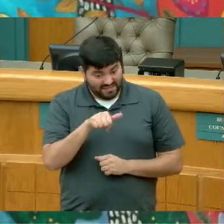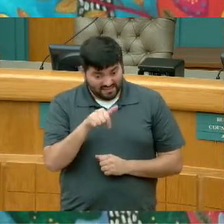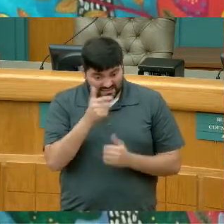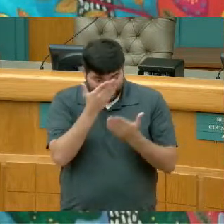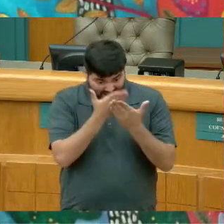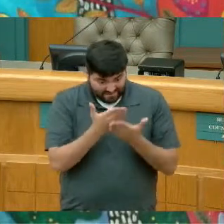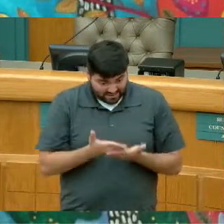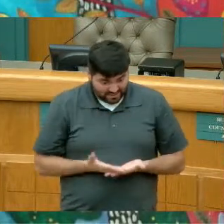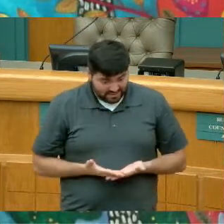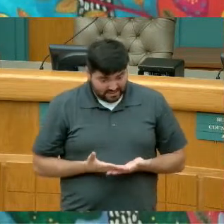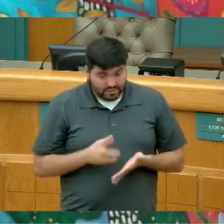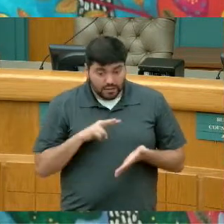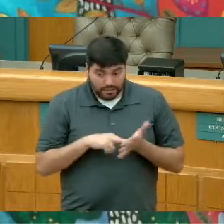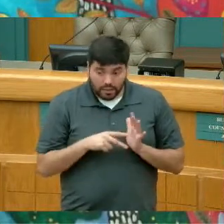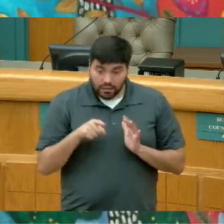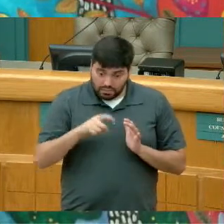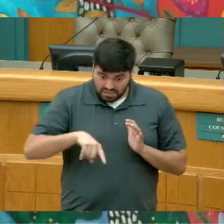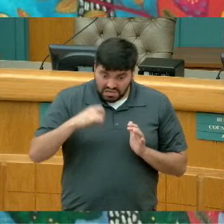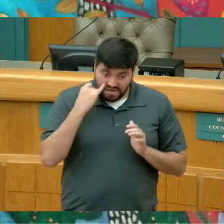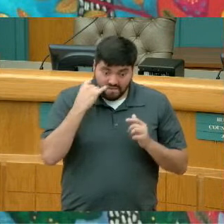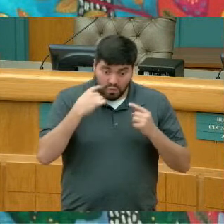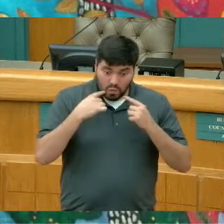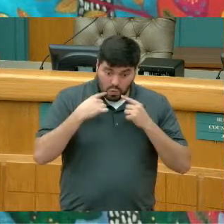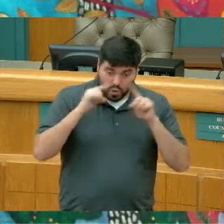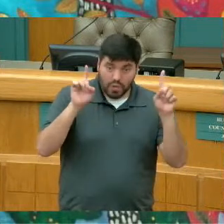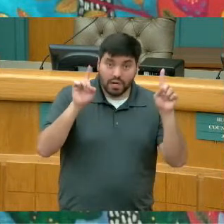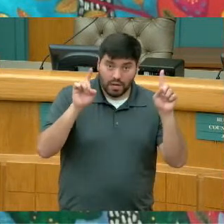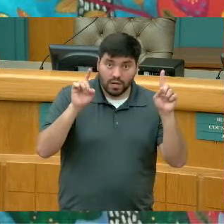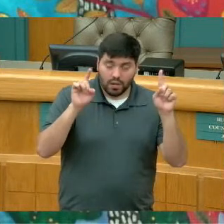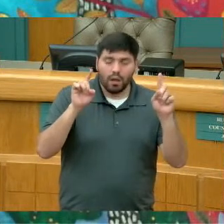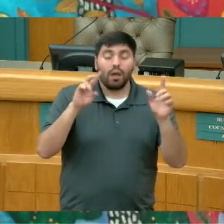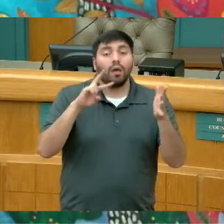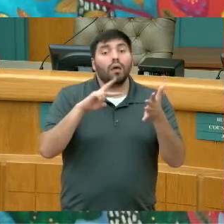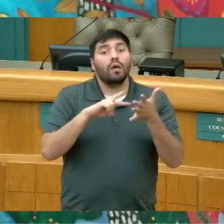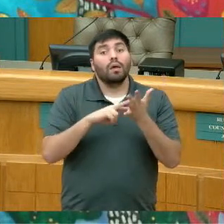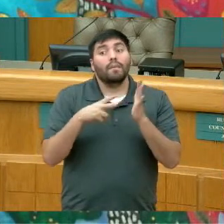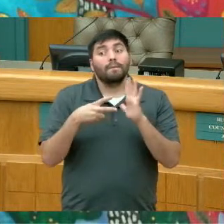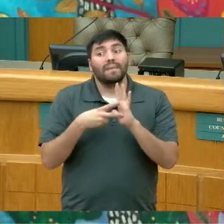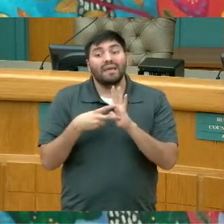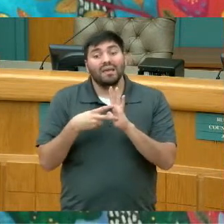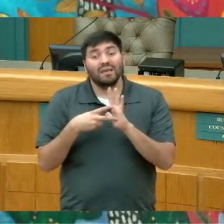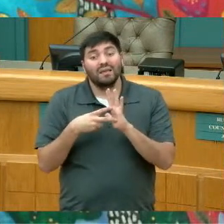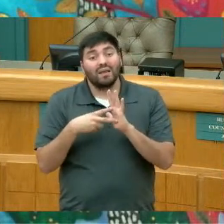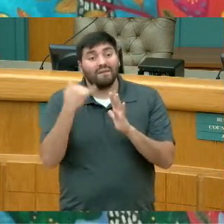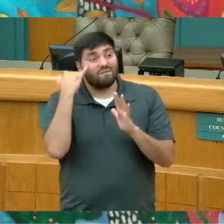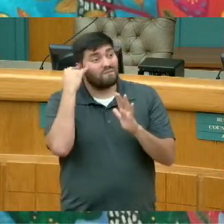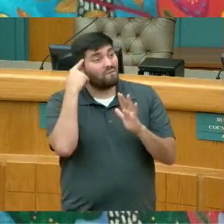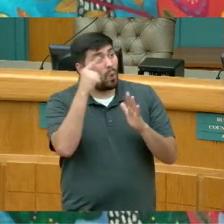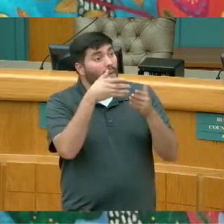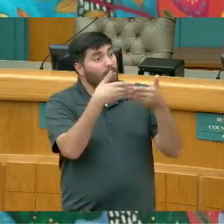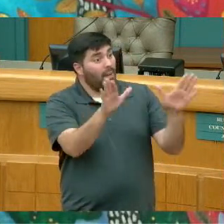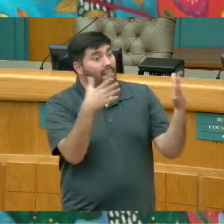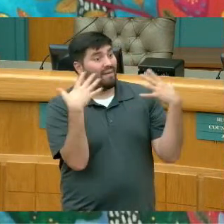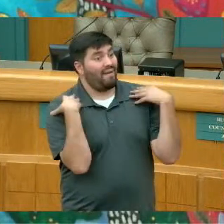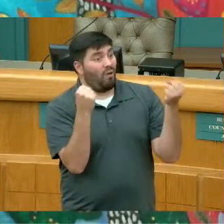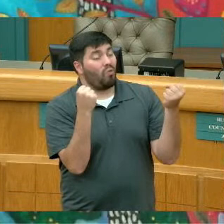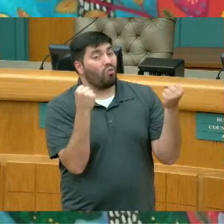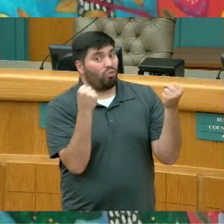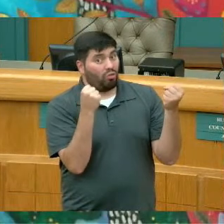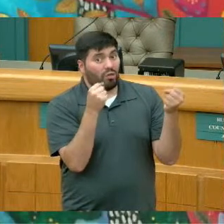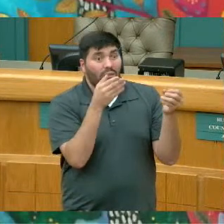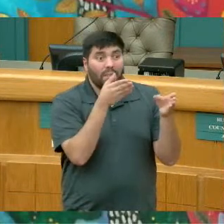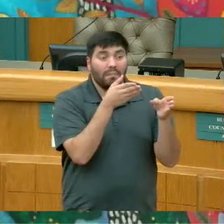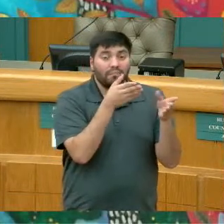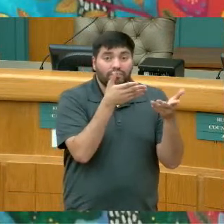says that we are doing what is working, it would be irresponsible for any public health official, and that's what I